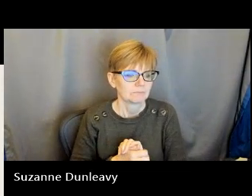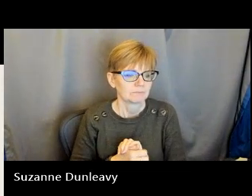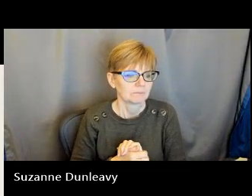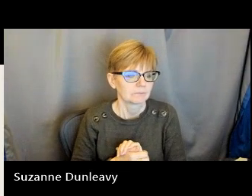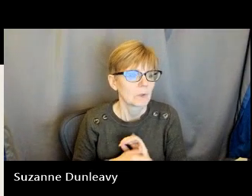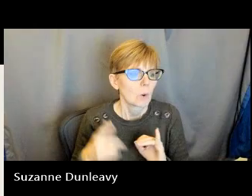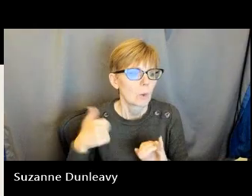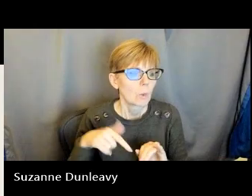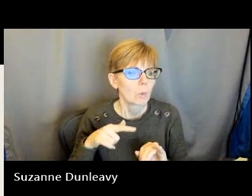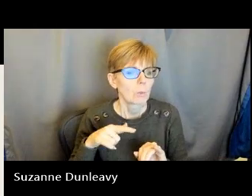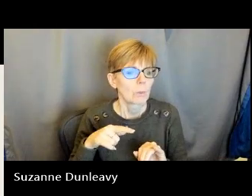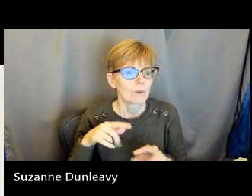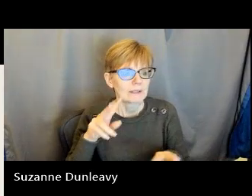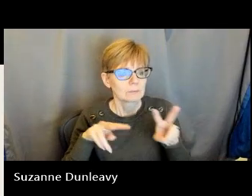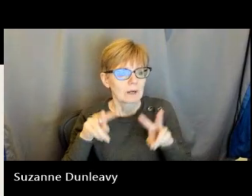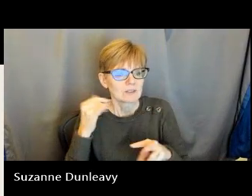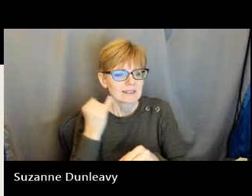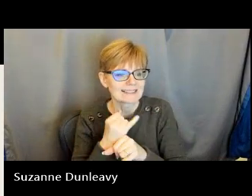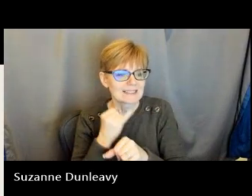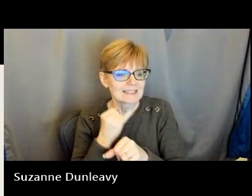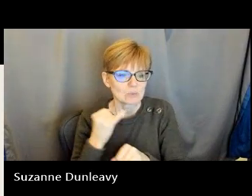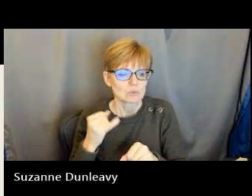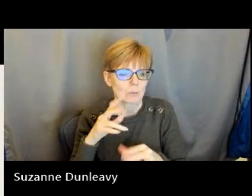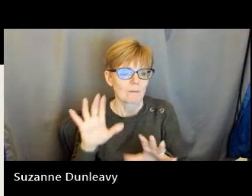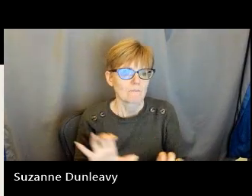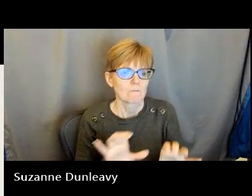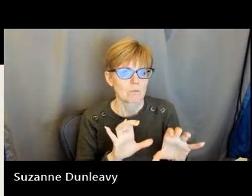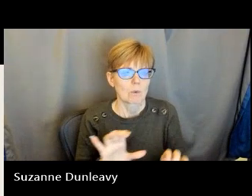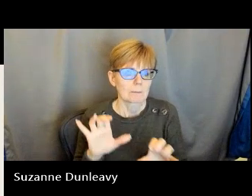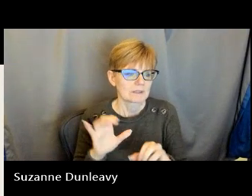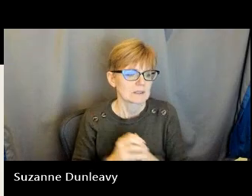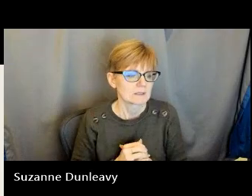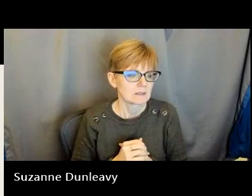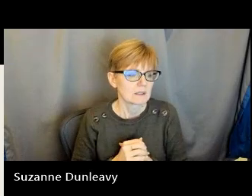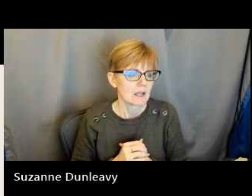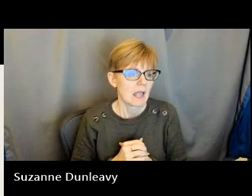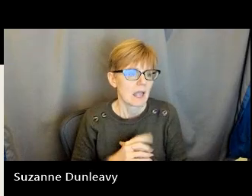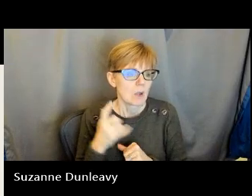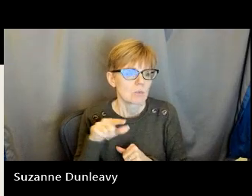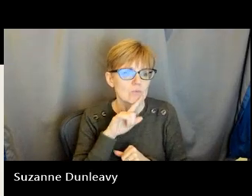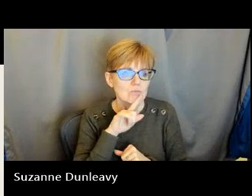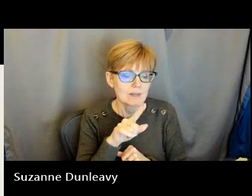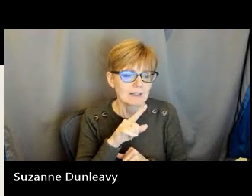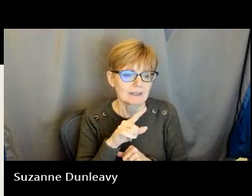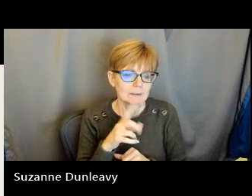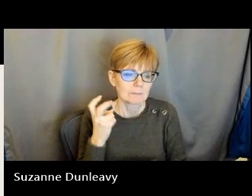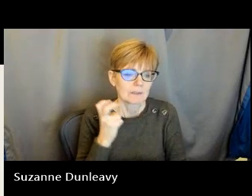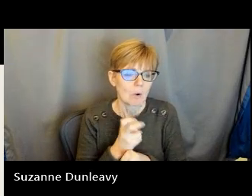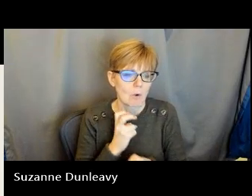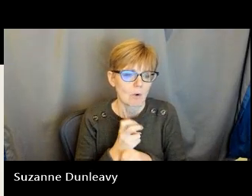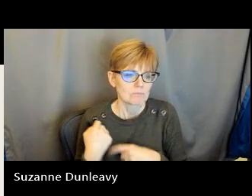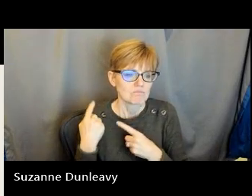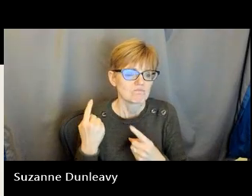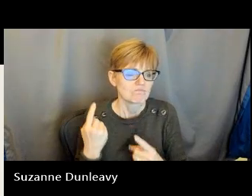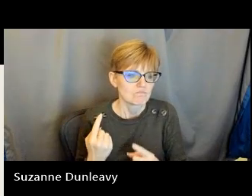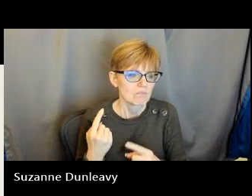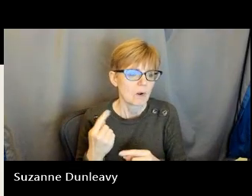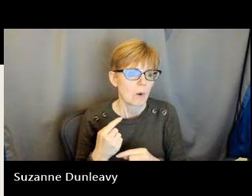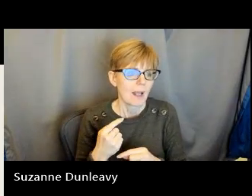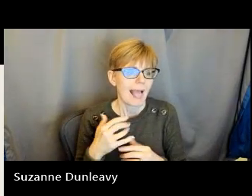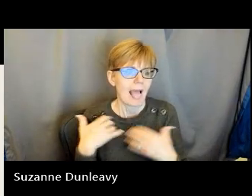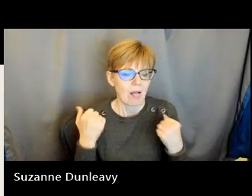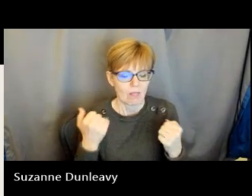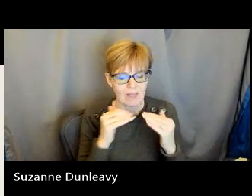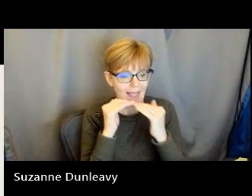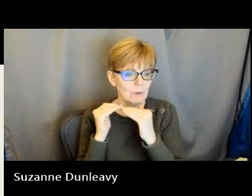alone. If there's any message to hit home, that is it. We have to work together across disciplines. We have to work